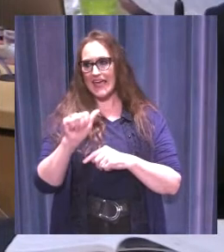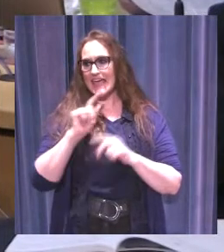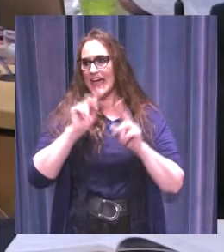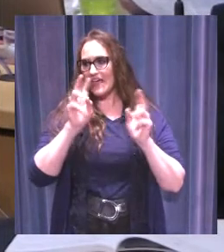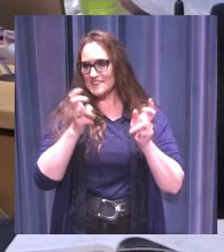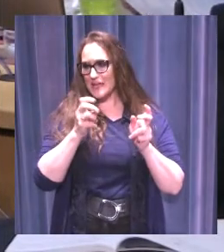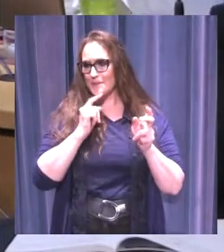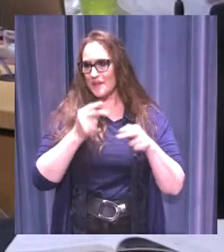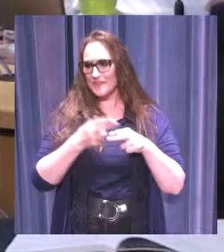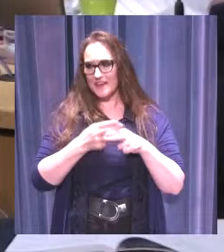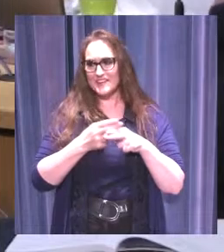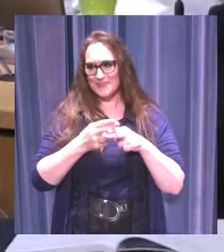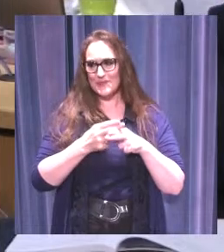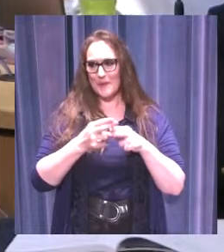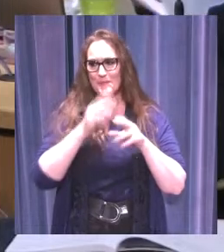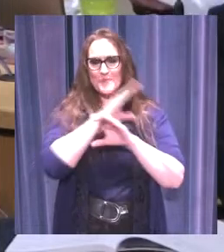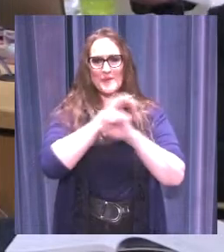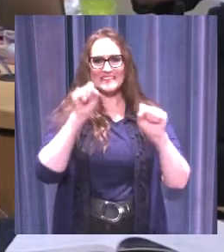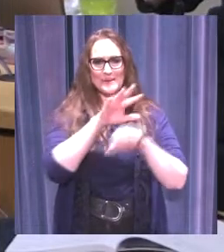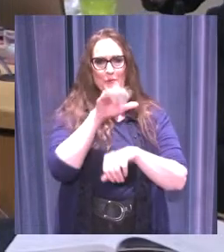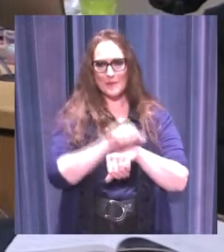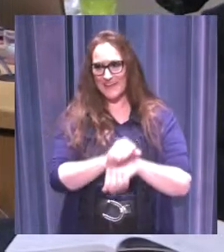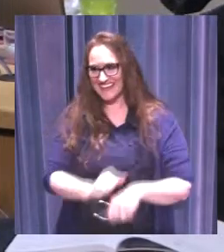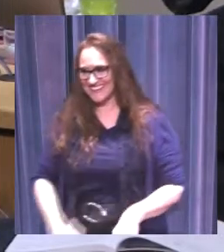of interim president appointment.